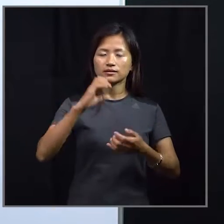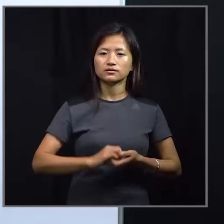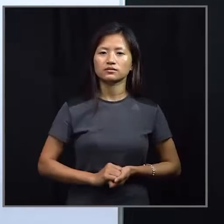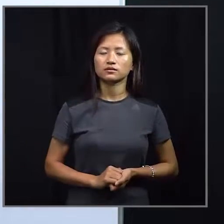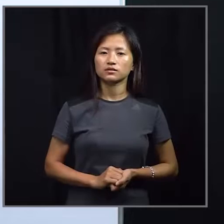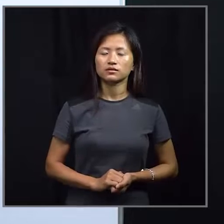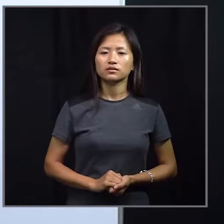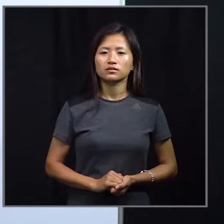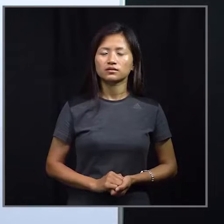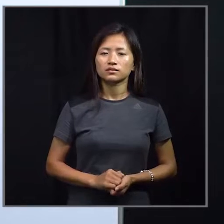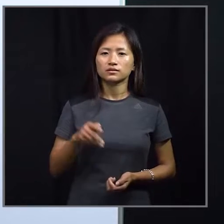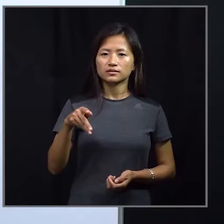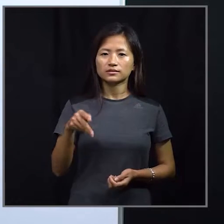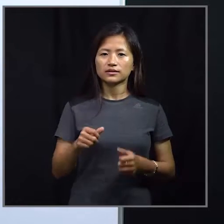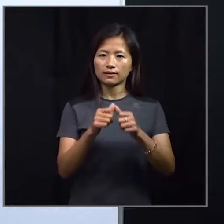telling you earlier,